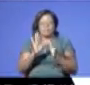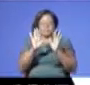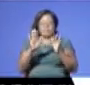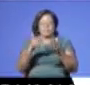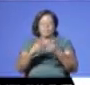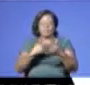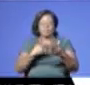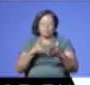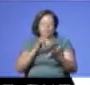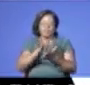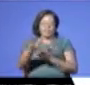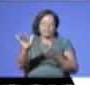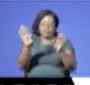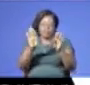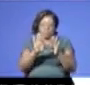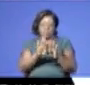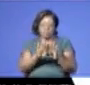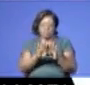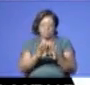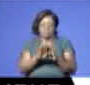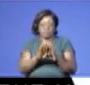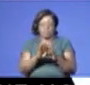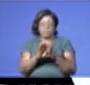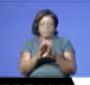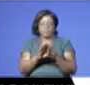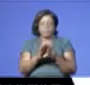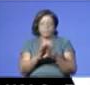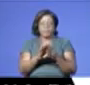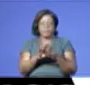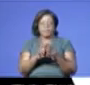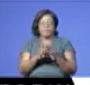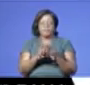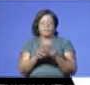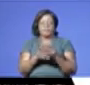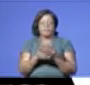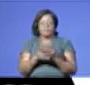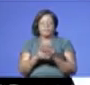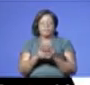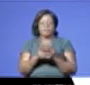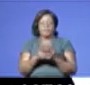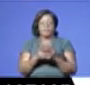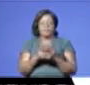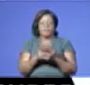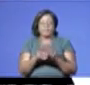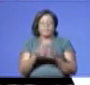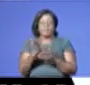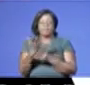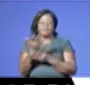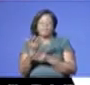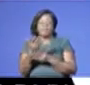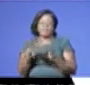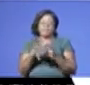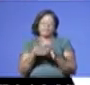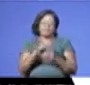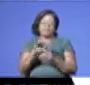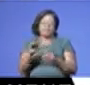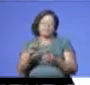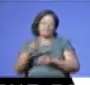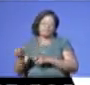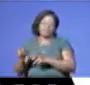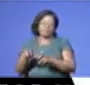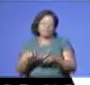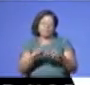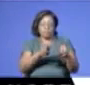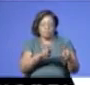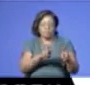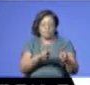closed. That's March 21st, 22nd. There was about 16 of us that came over. Everybody